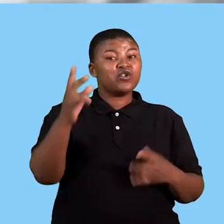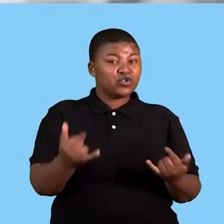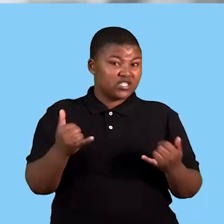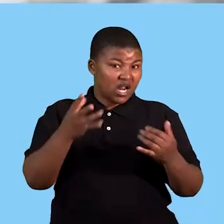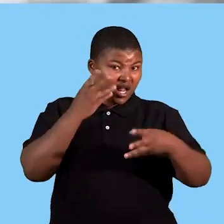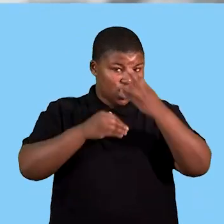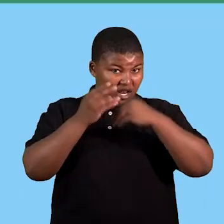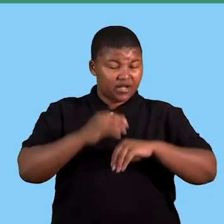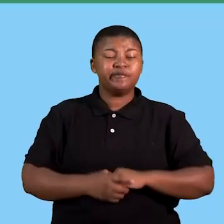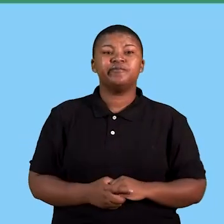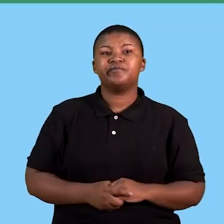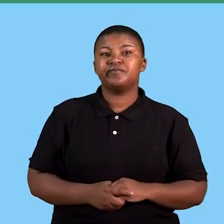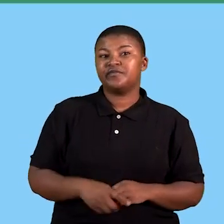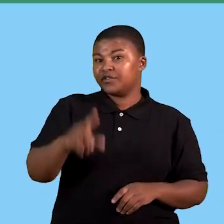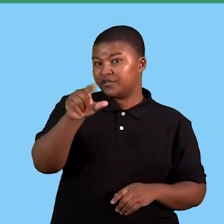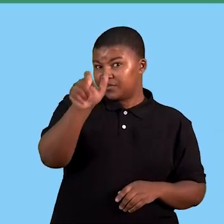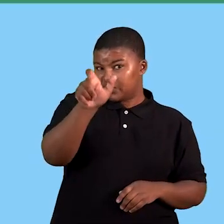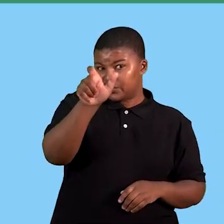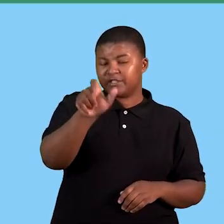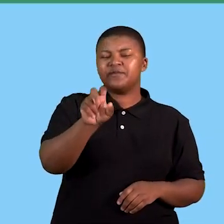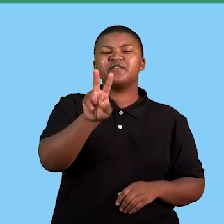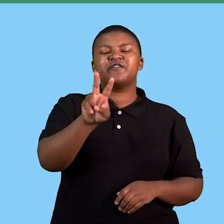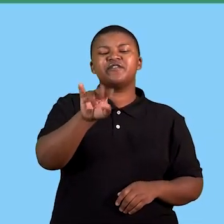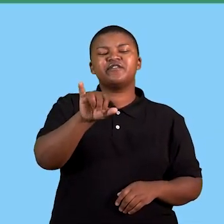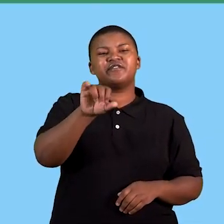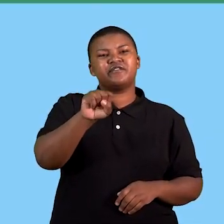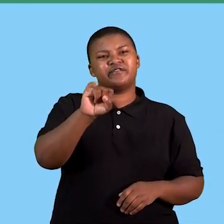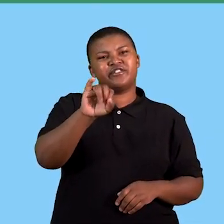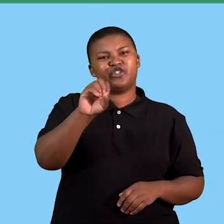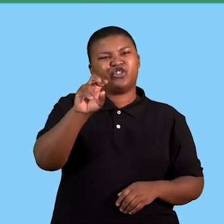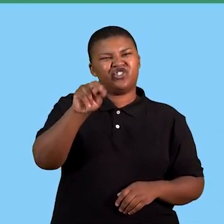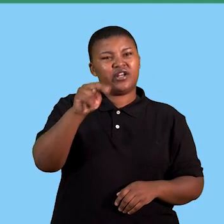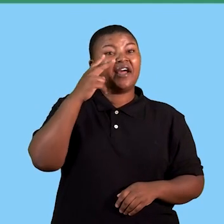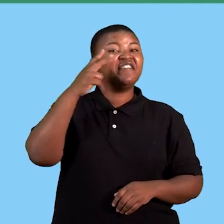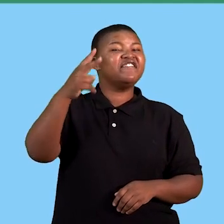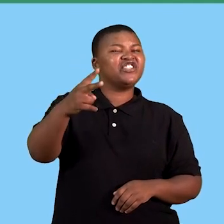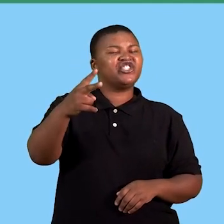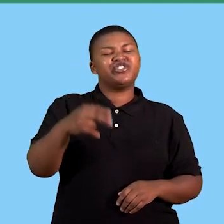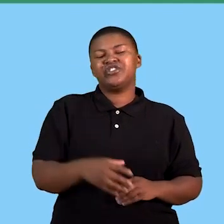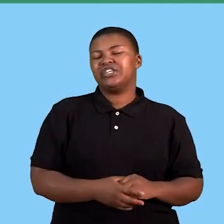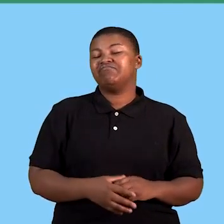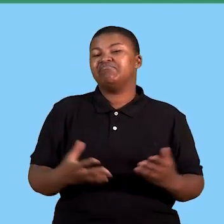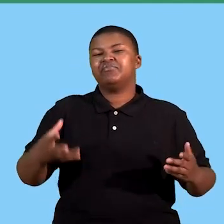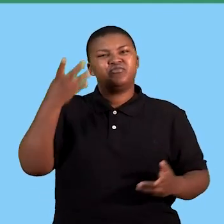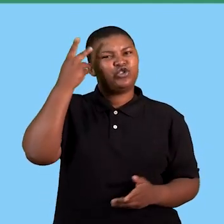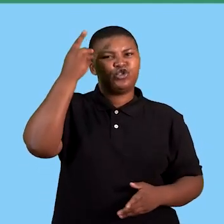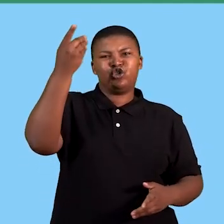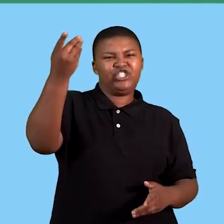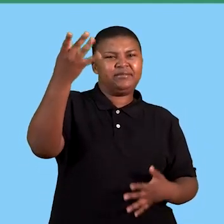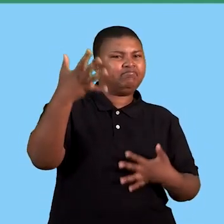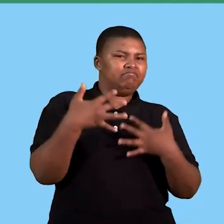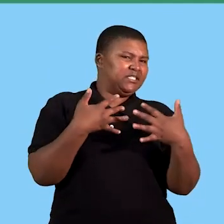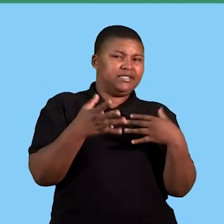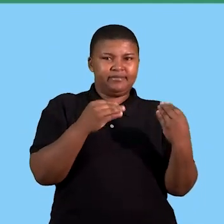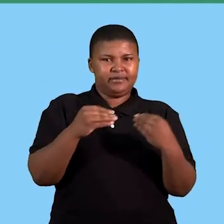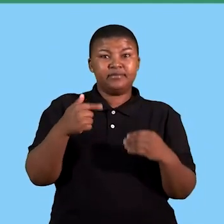today's lesson. Now, the first concept will be vision. Now, a vision is the dream of any business, what we want